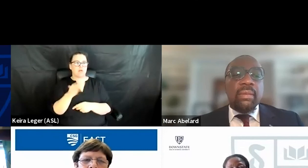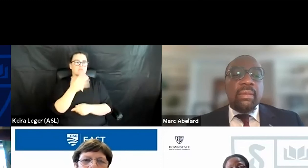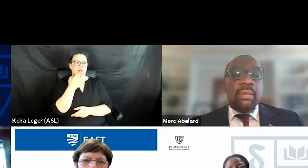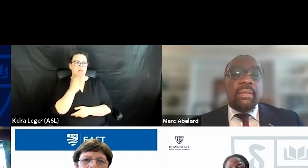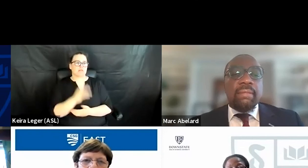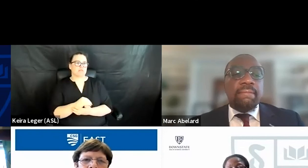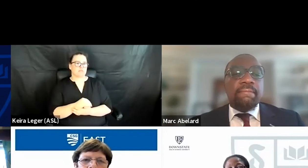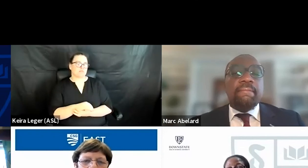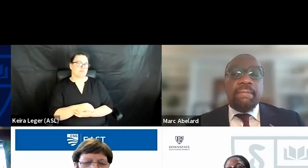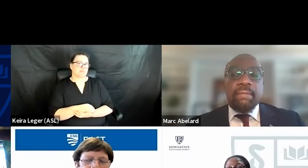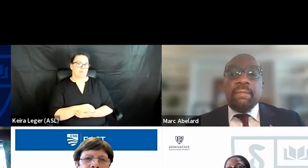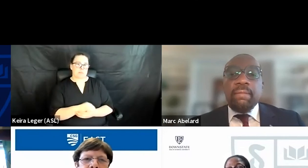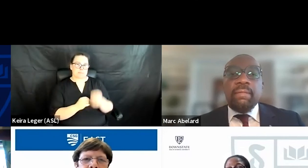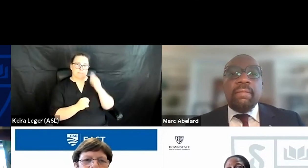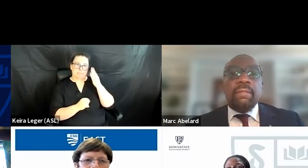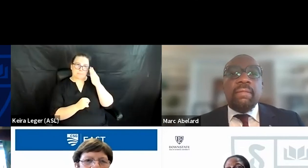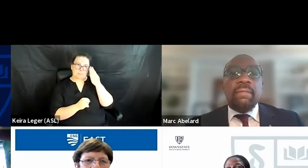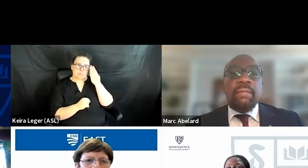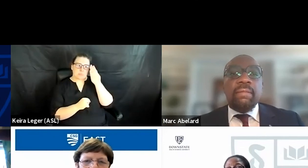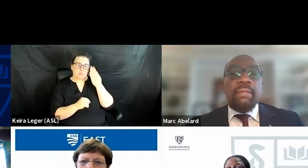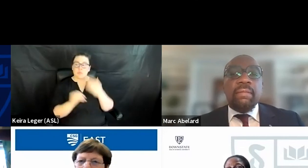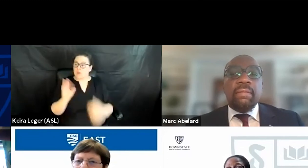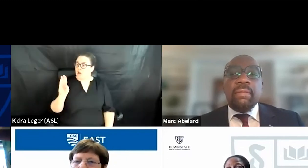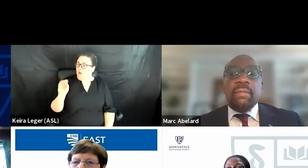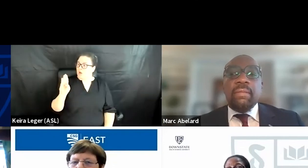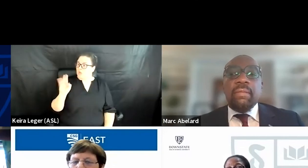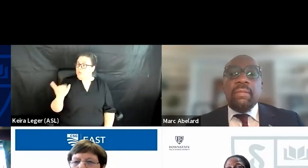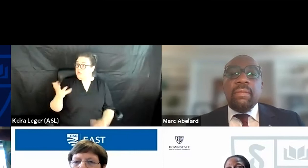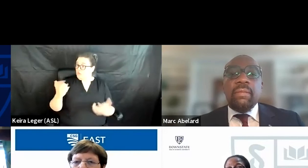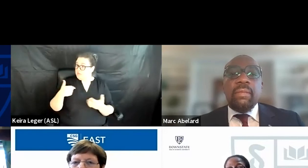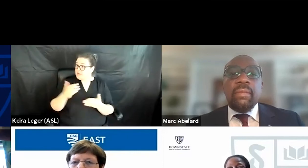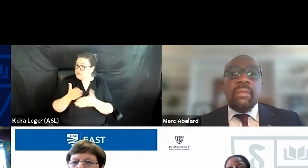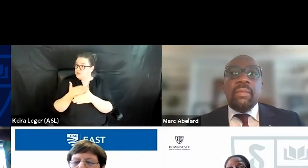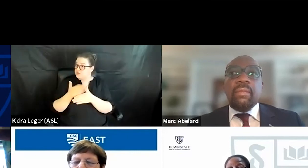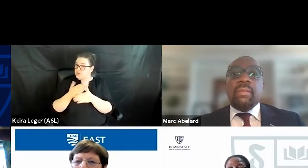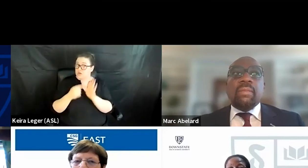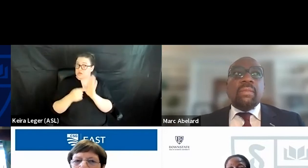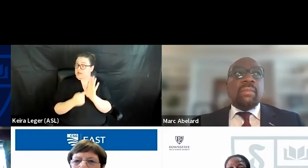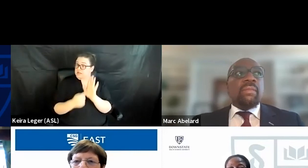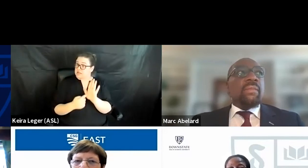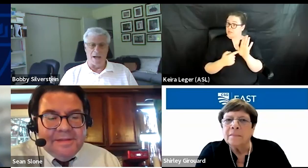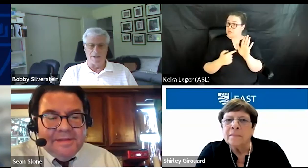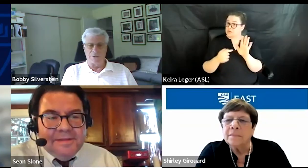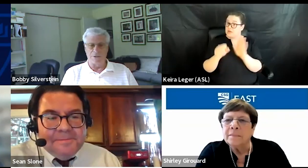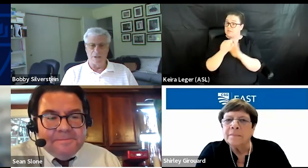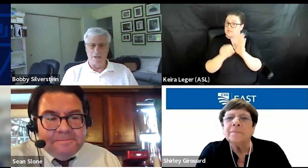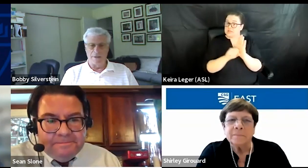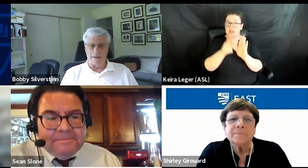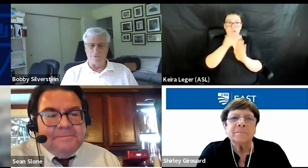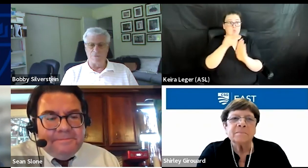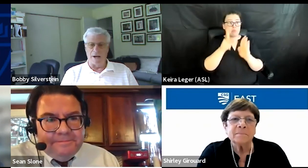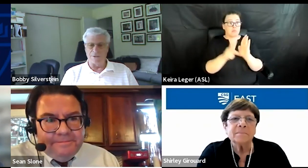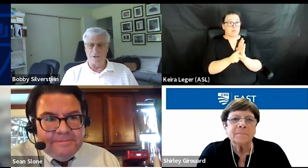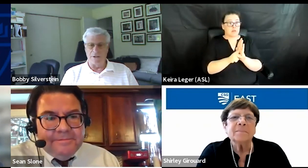lives. Sean, this is Bobby. Would you like me to share some examples of state policies